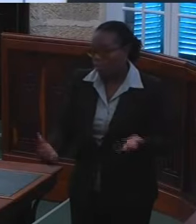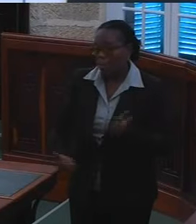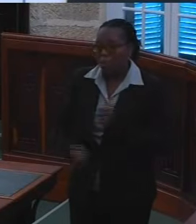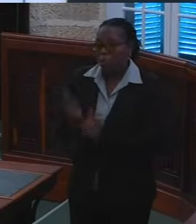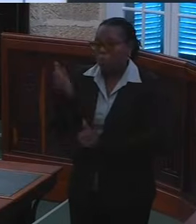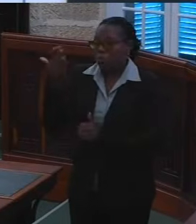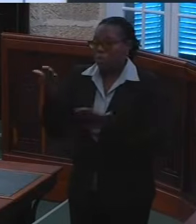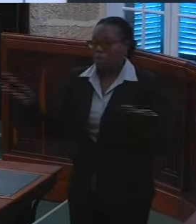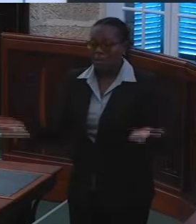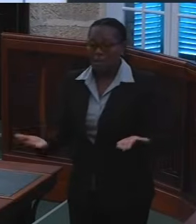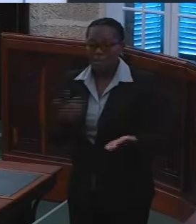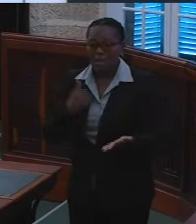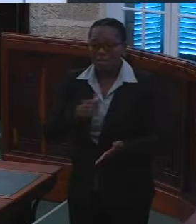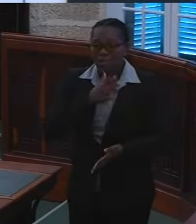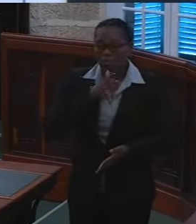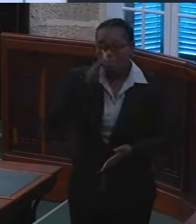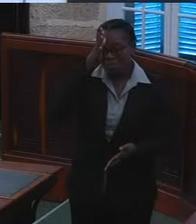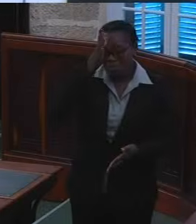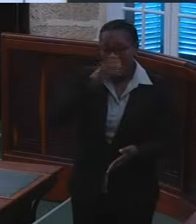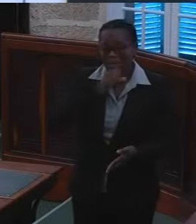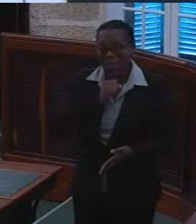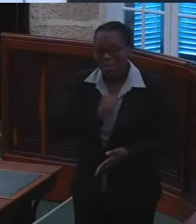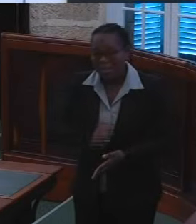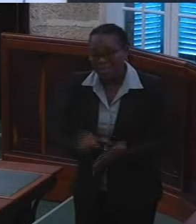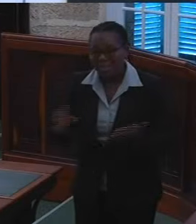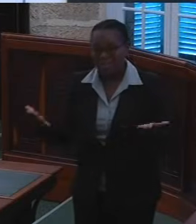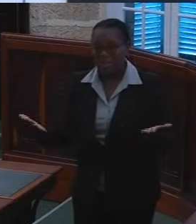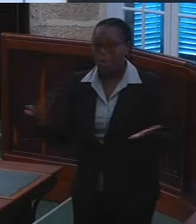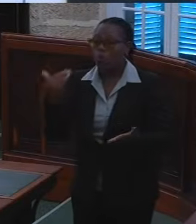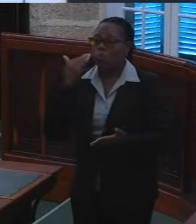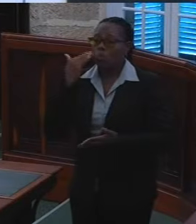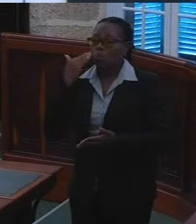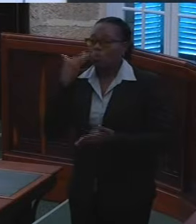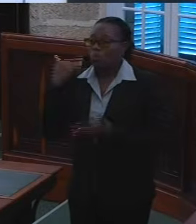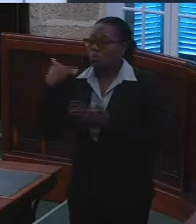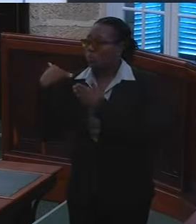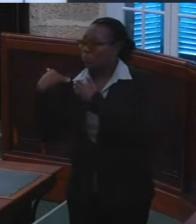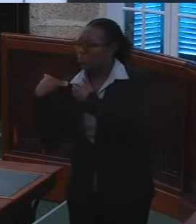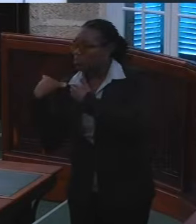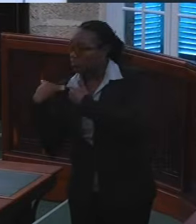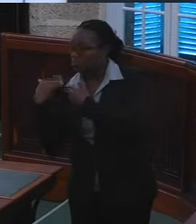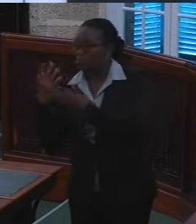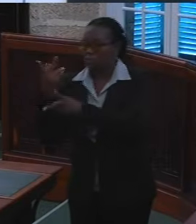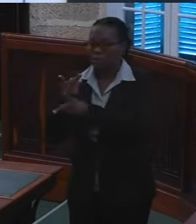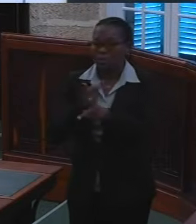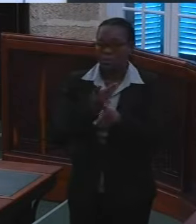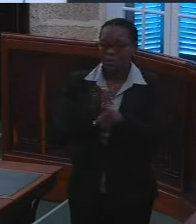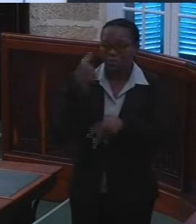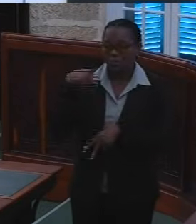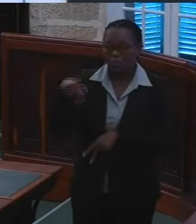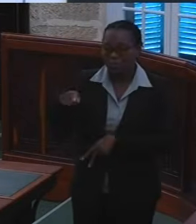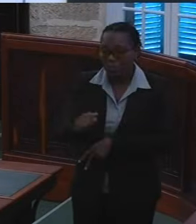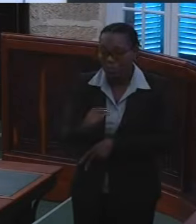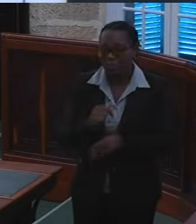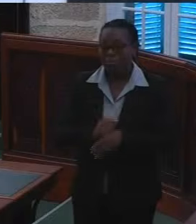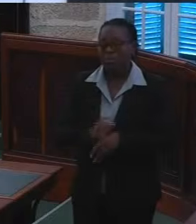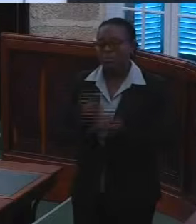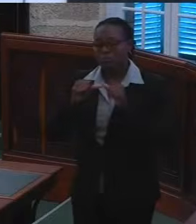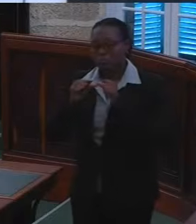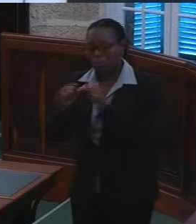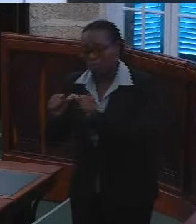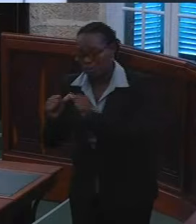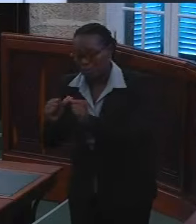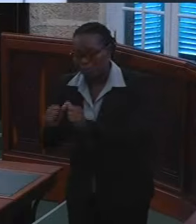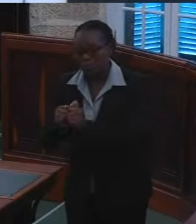age, are now dealing with parents who are getting older. We know the weight of having to carry that too, and to try to maintain a professional